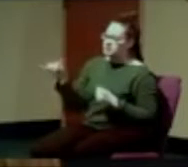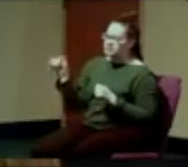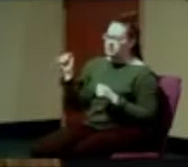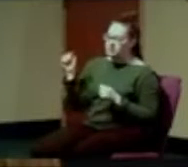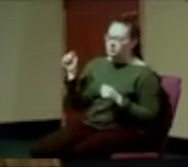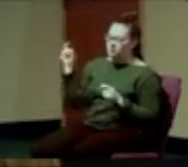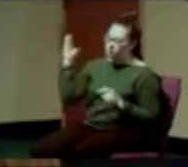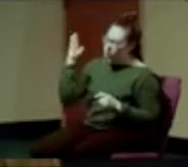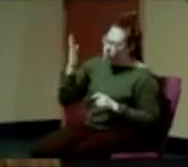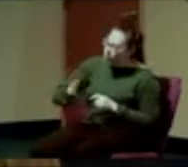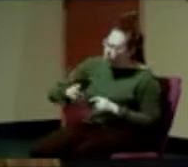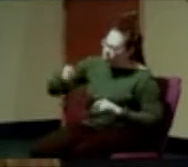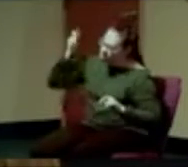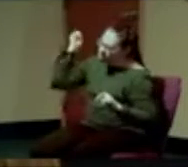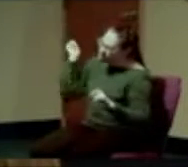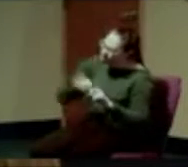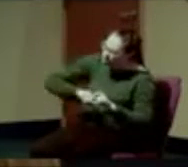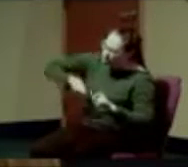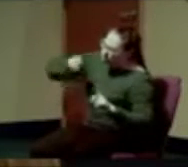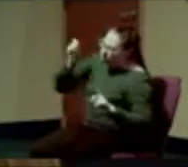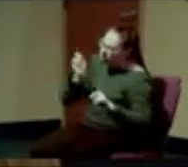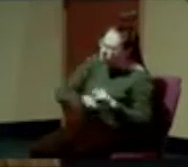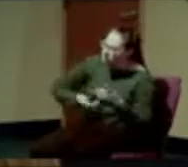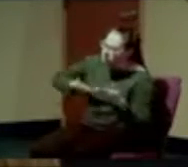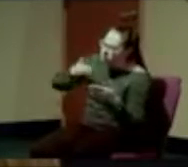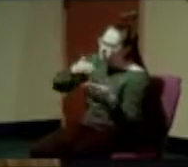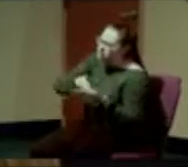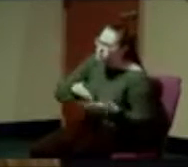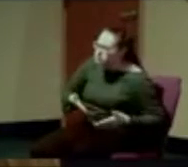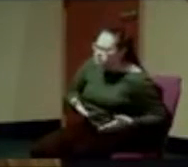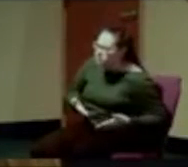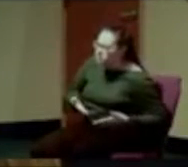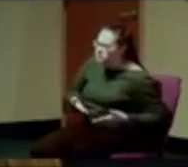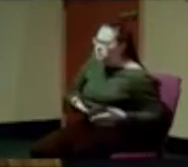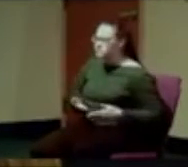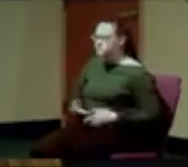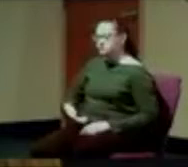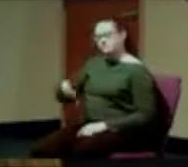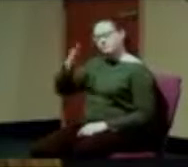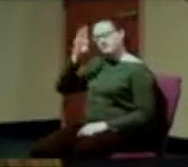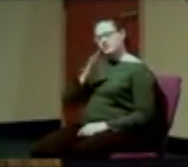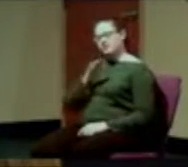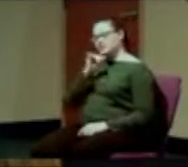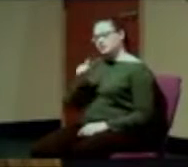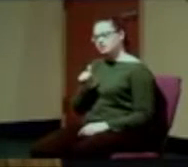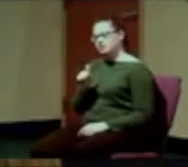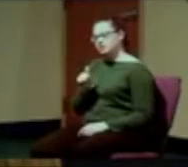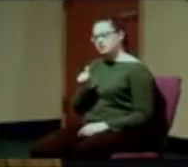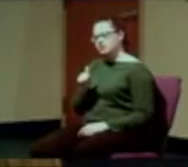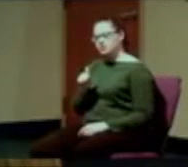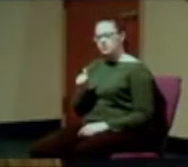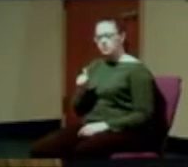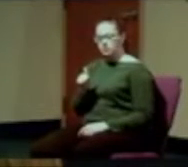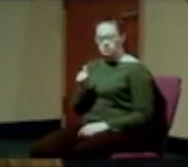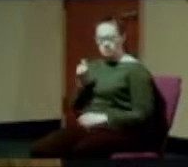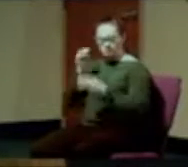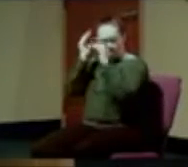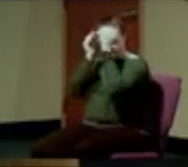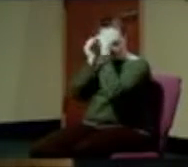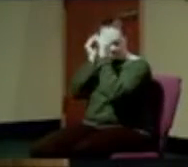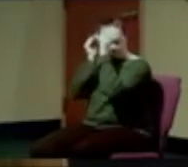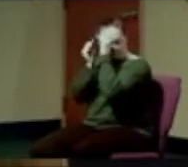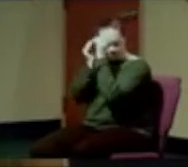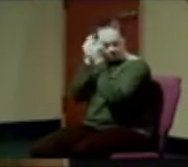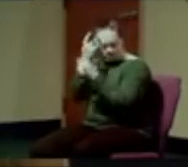him," in about 4 or 5 days. God does not expect you to check your brains at the door. By